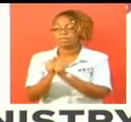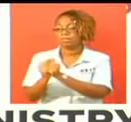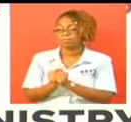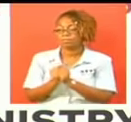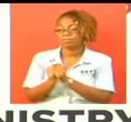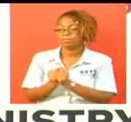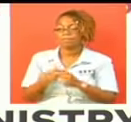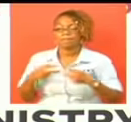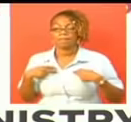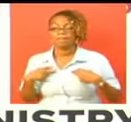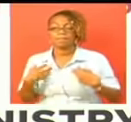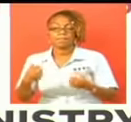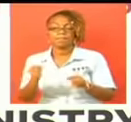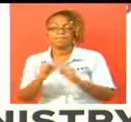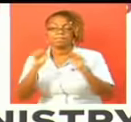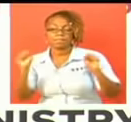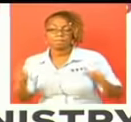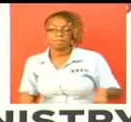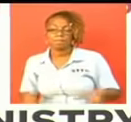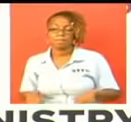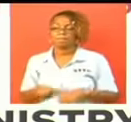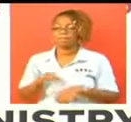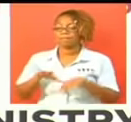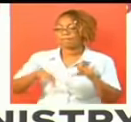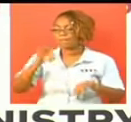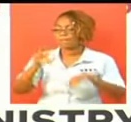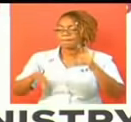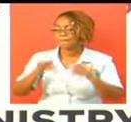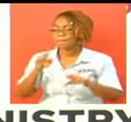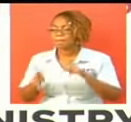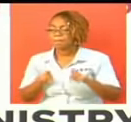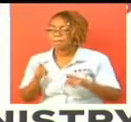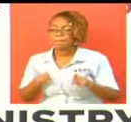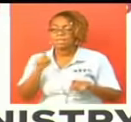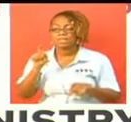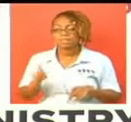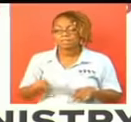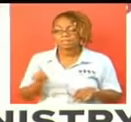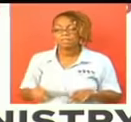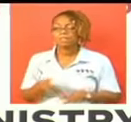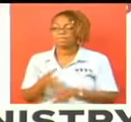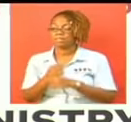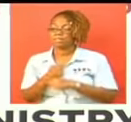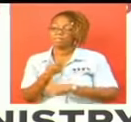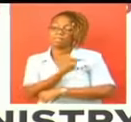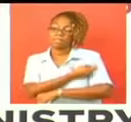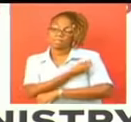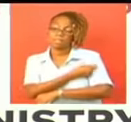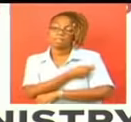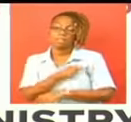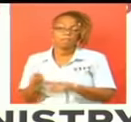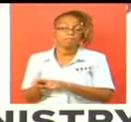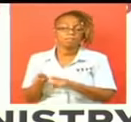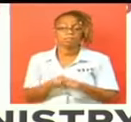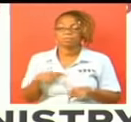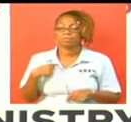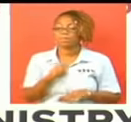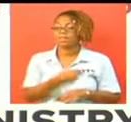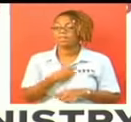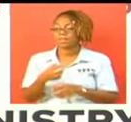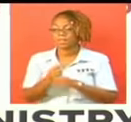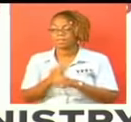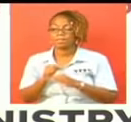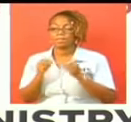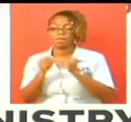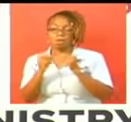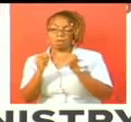additional individuals that would need to be covered as more vaccine becomes available. So more detail will be publicized at the point in